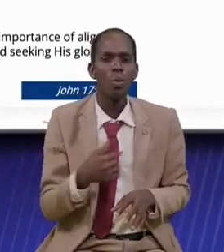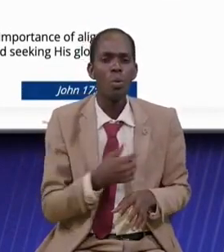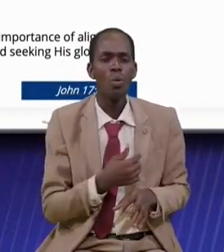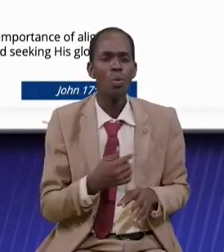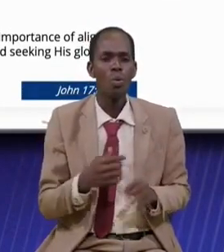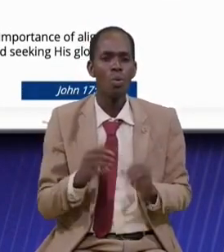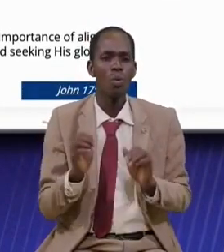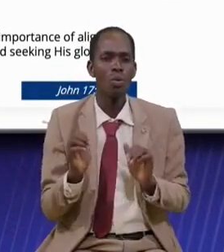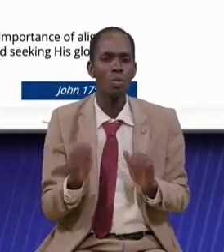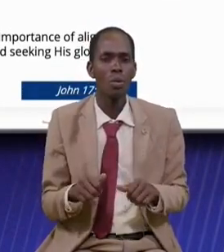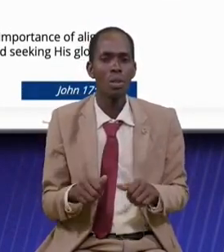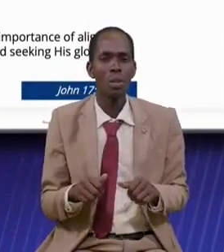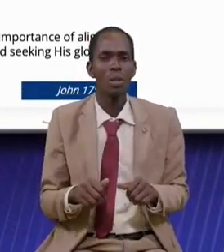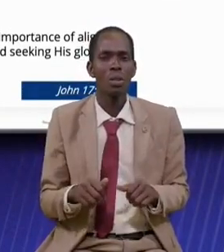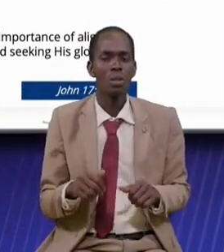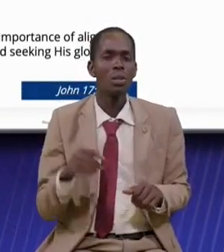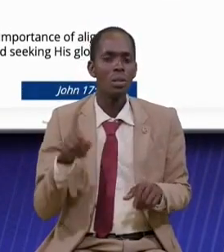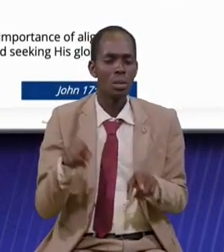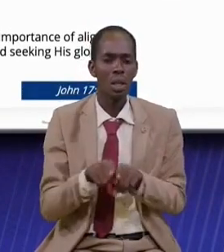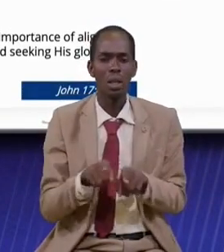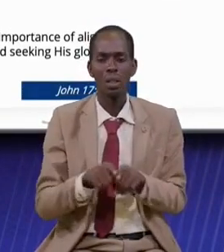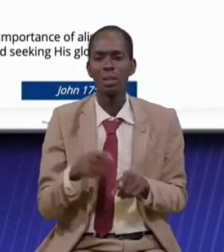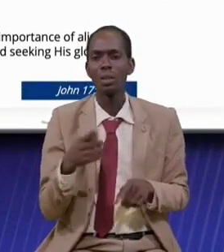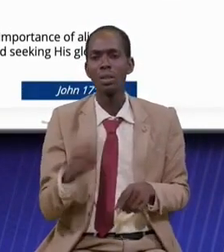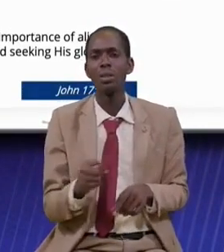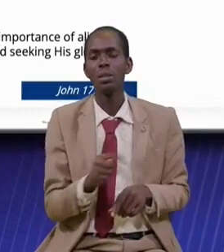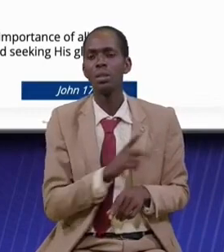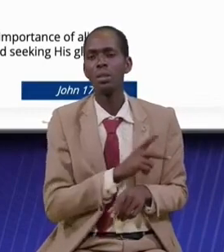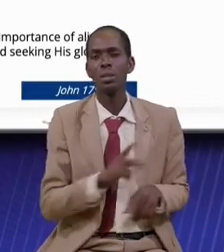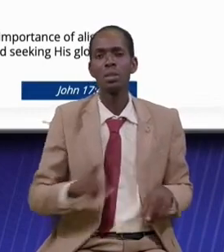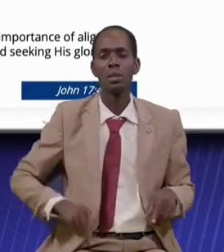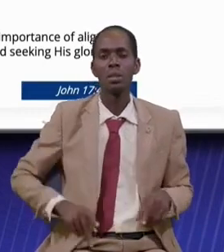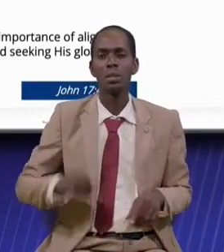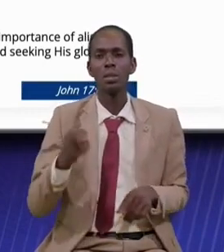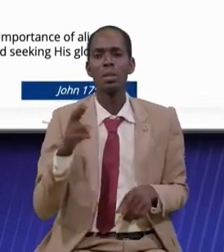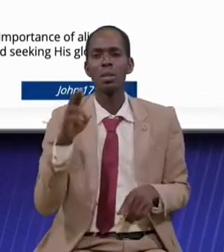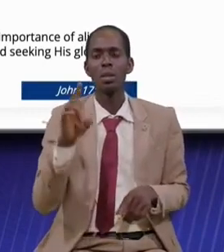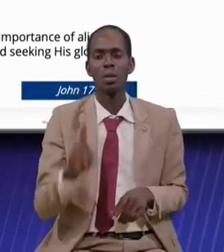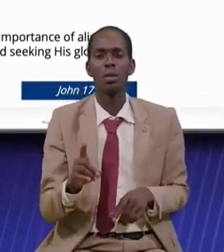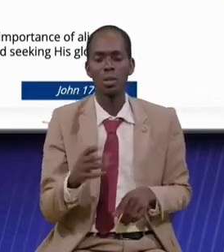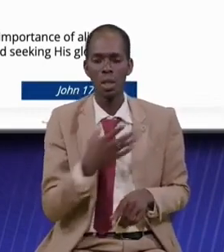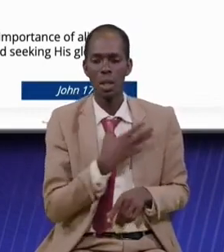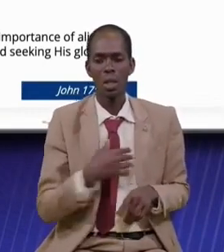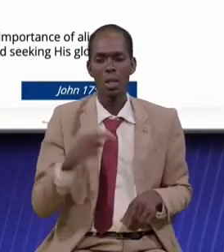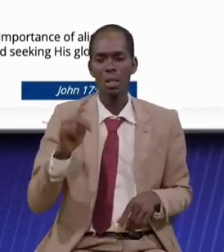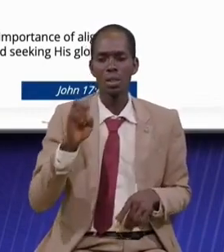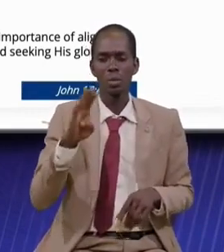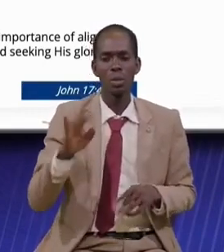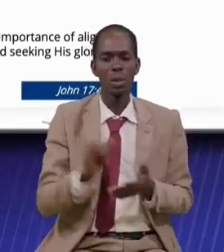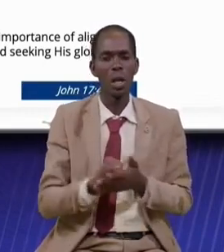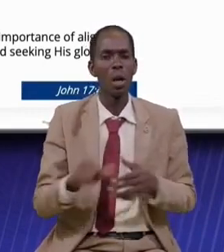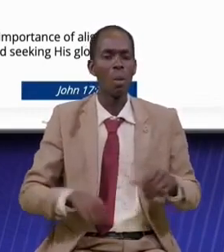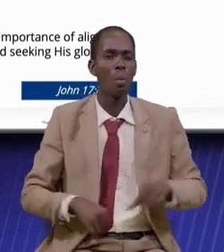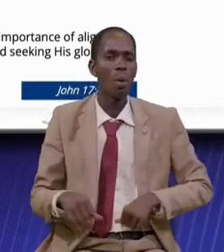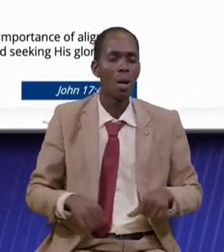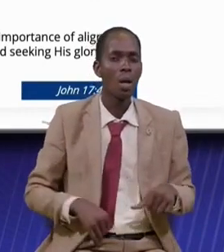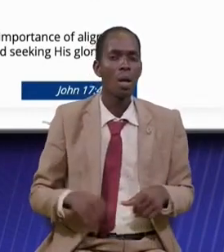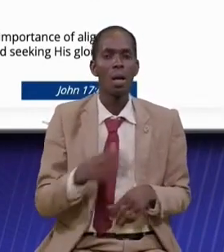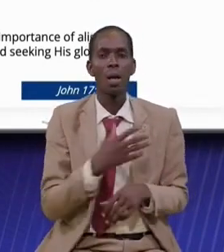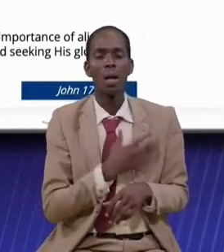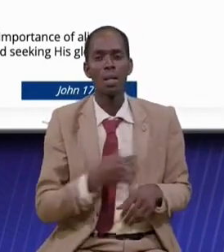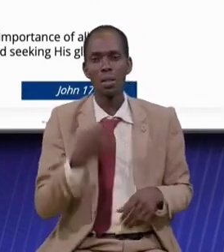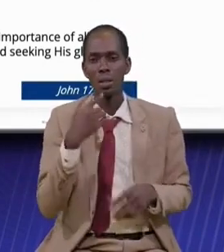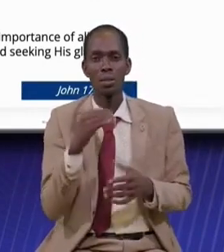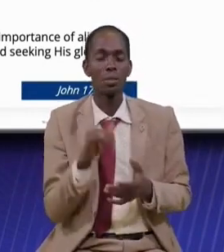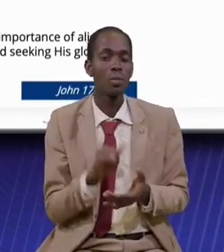I, Nebuchadnezzar, I built this house. No. We're not even like Herod, who the Bible said, this is the voice of a God. Or